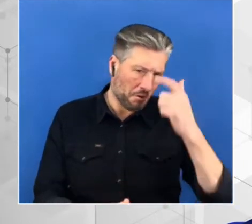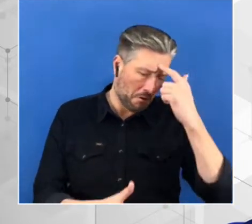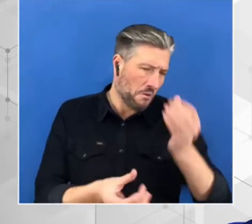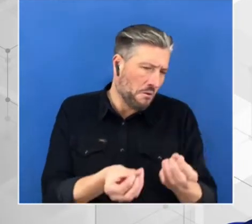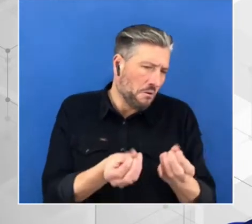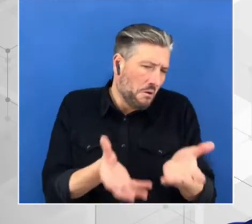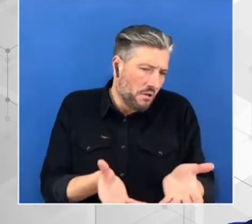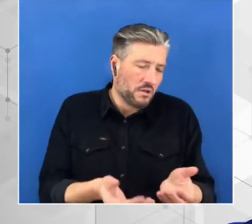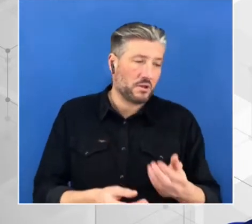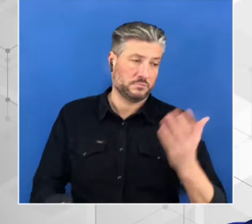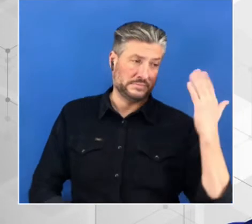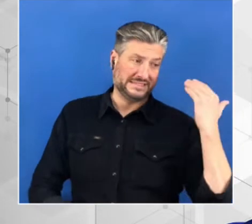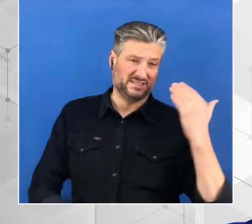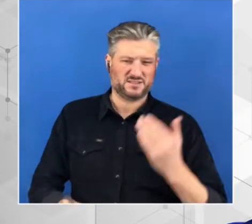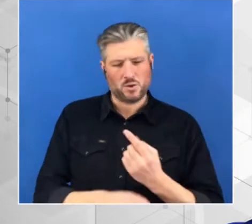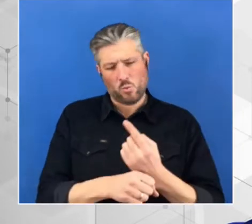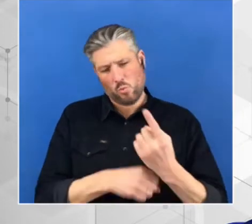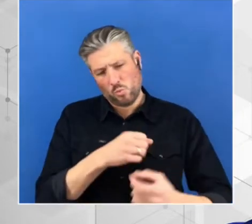developing a website.